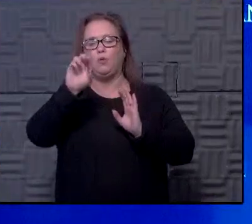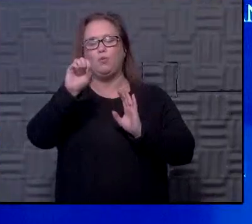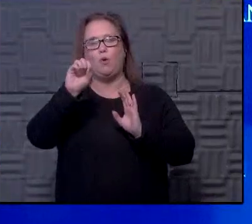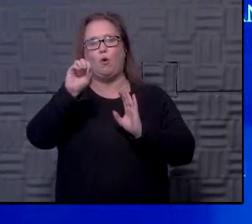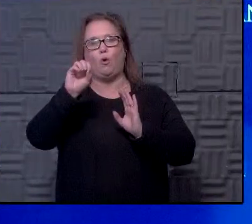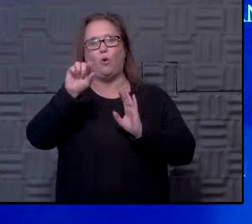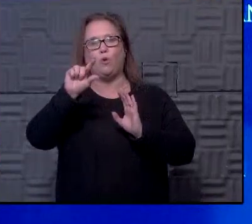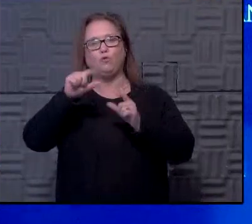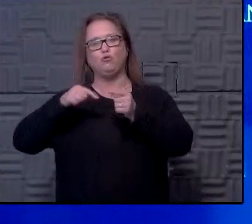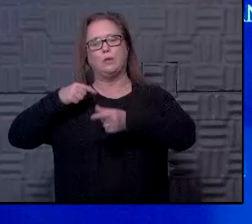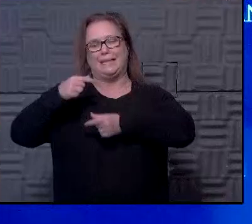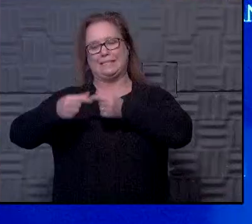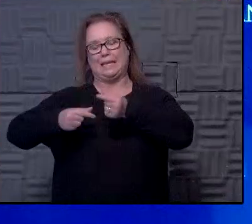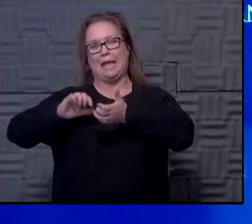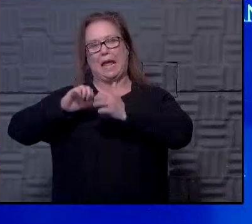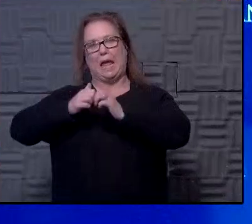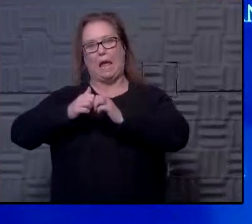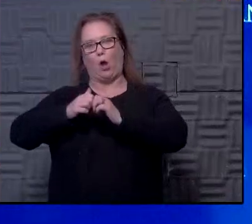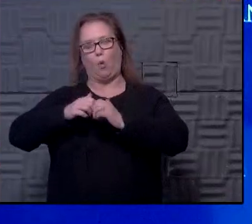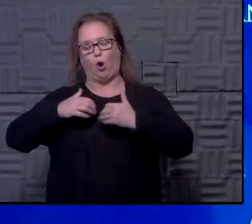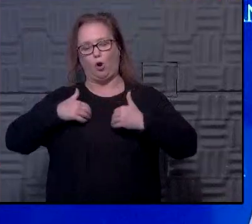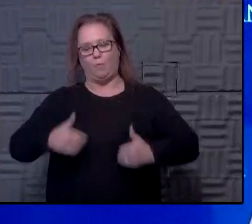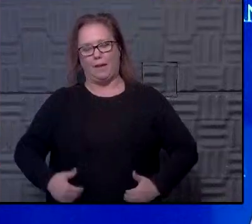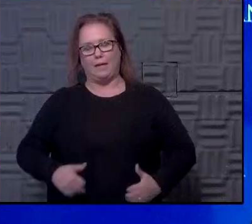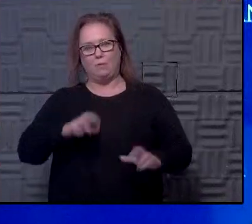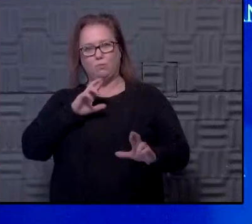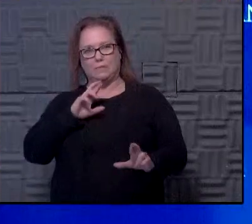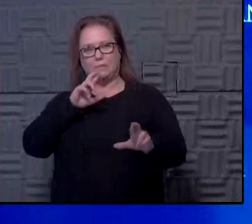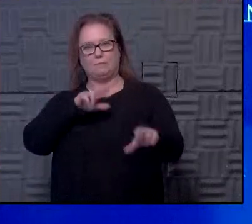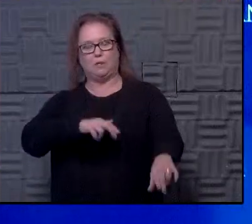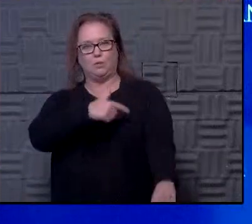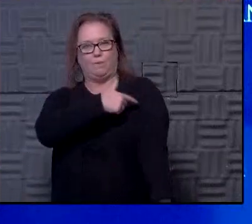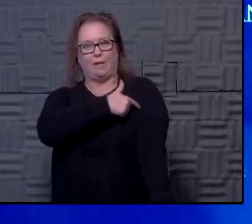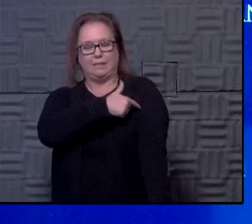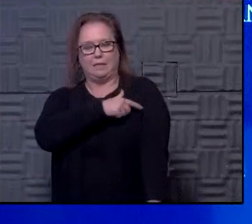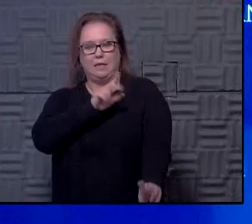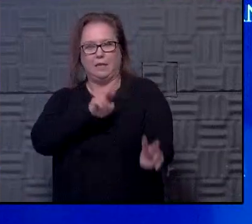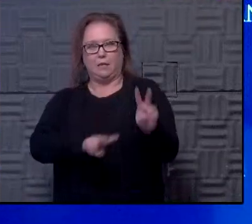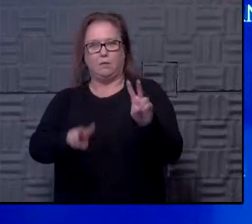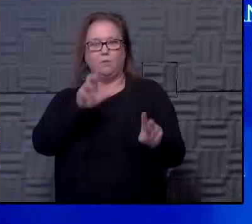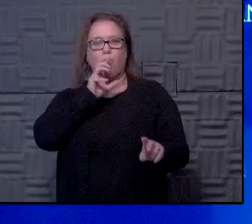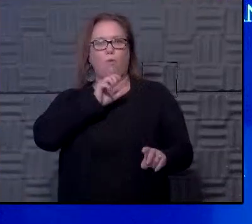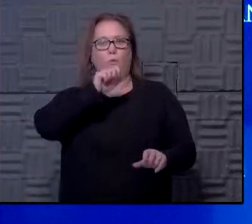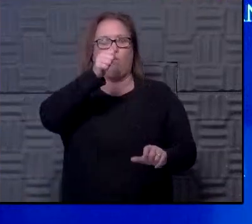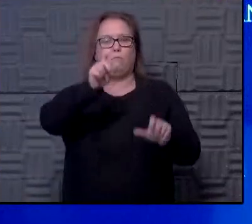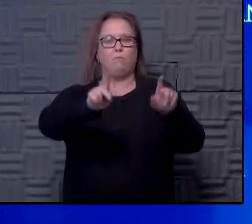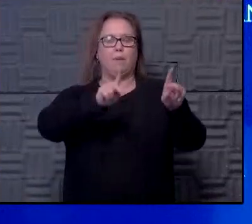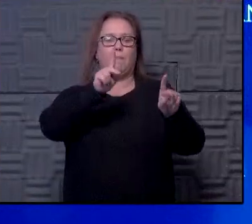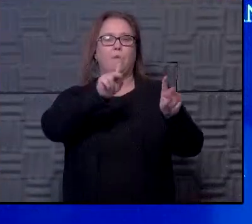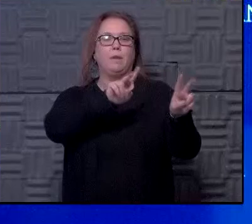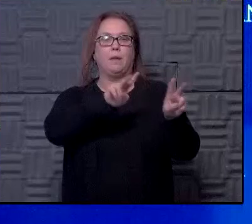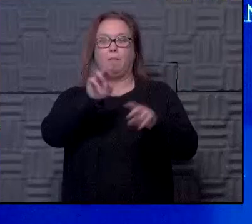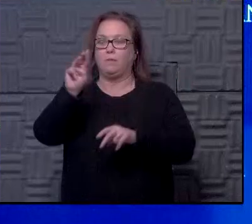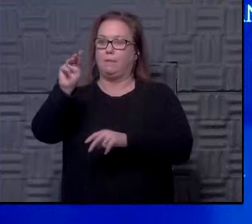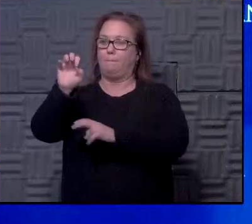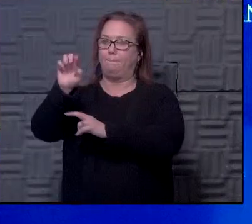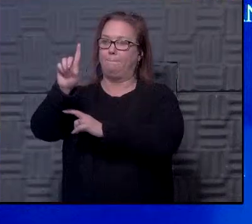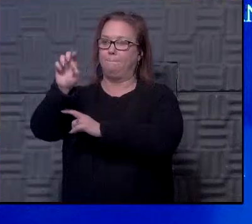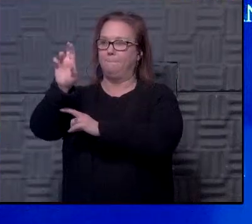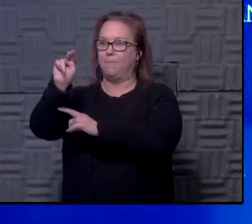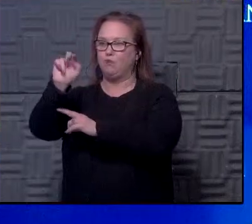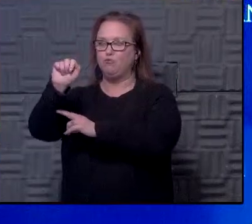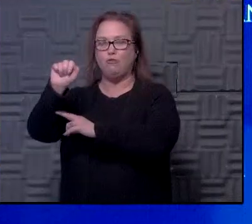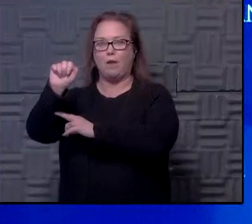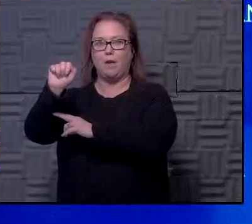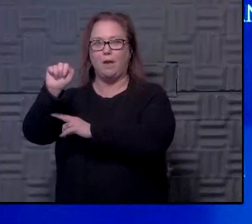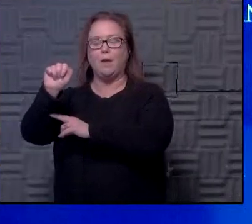how strongly we respond in our immune system to a vaccine. They looked at it for those who are older, and they looked at the Moderna vaccine, and